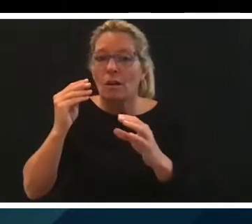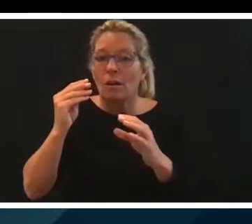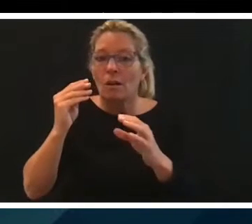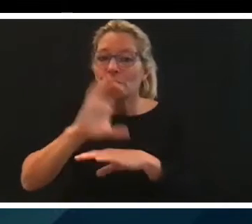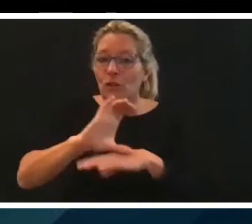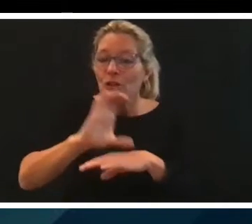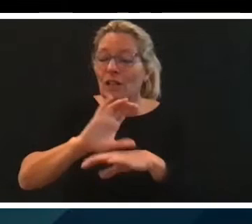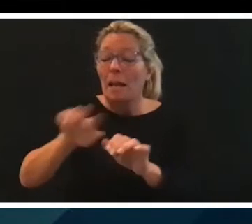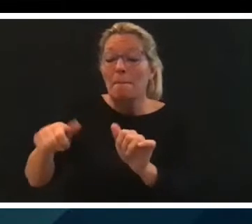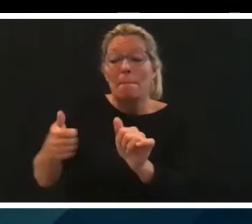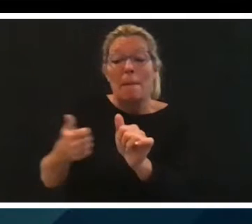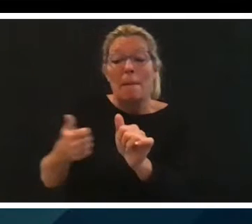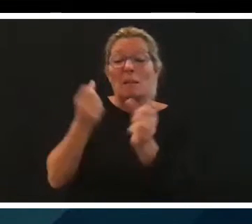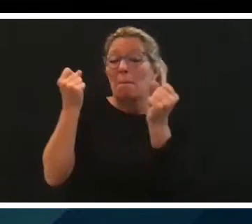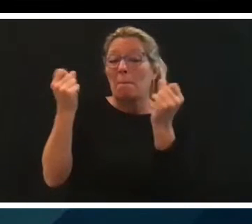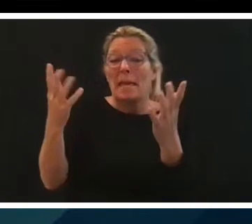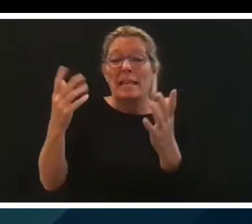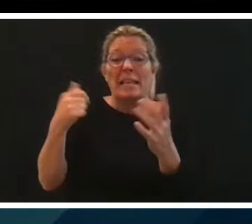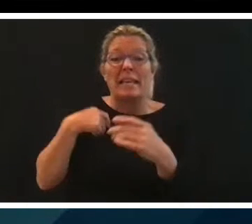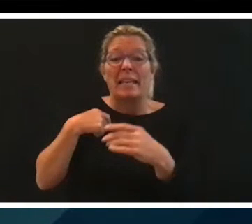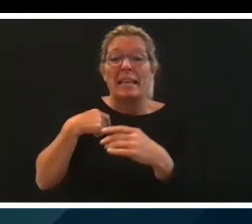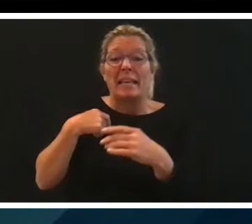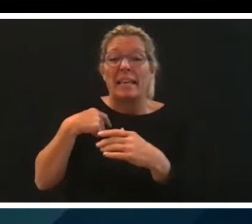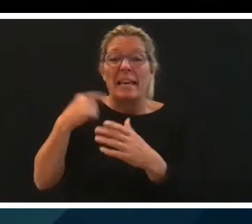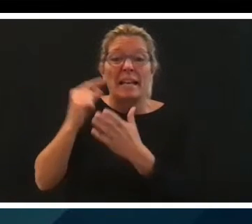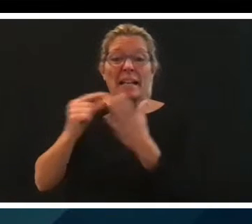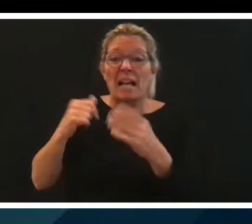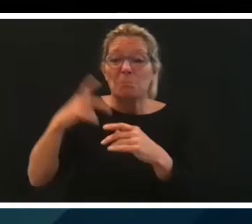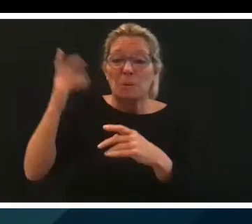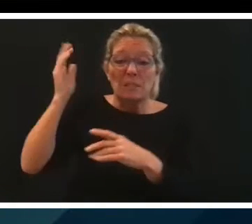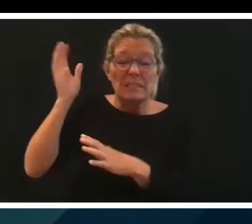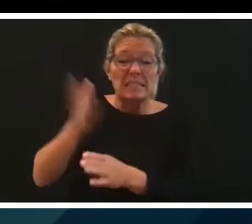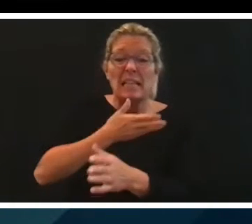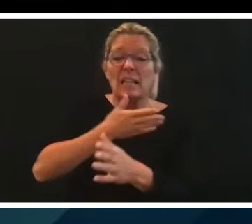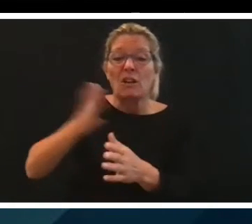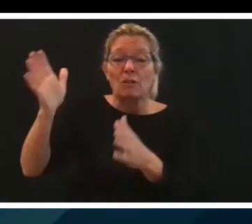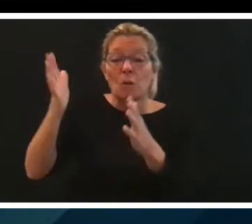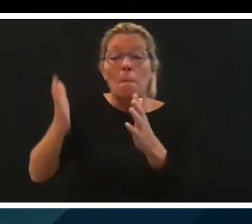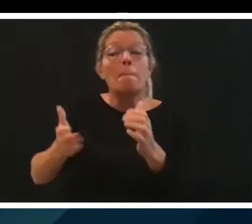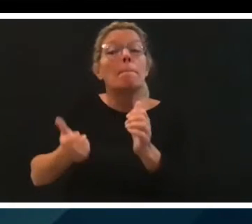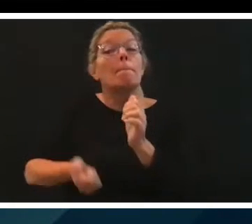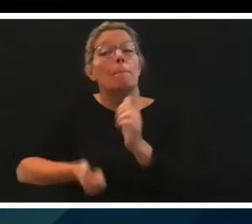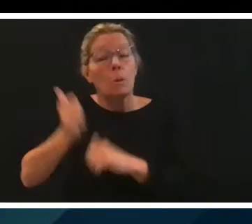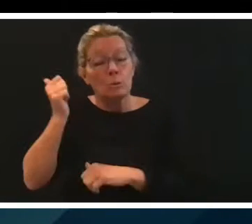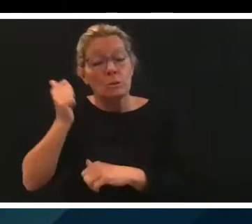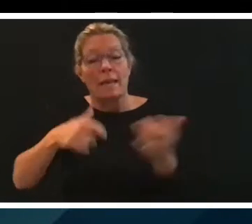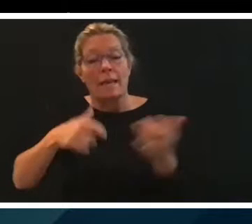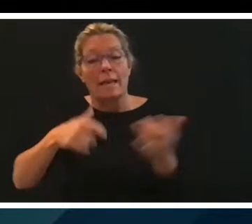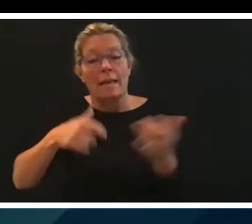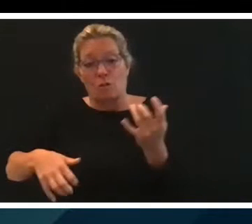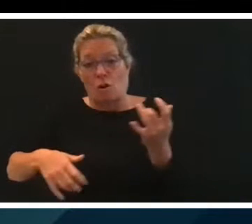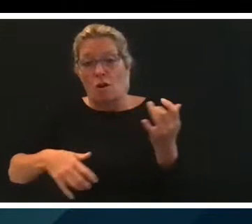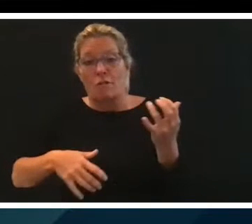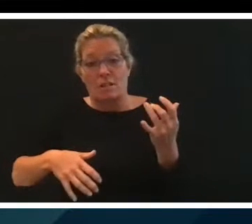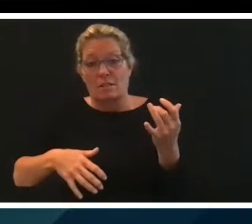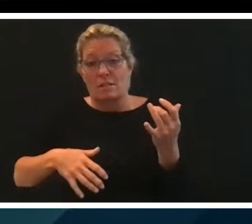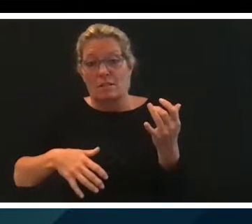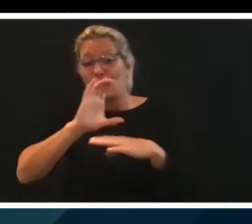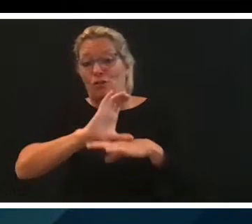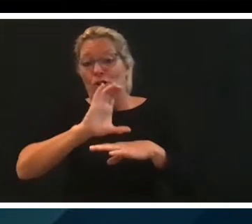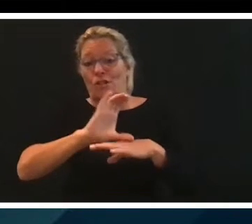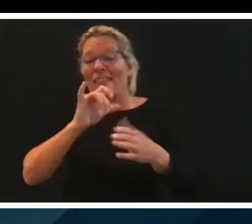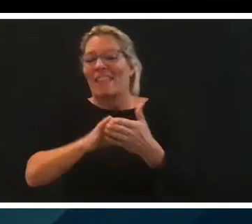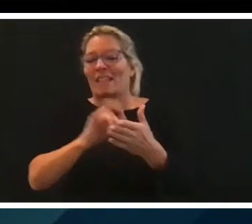world at those years, mostly as a guitarist, actually. And so that's really where my